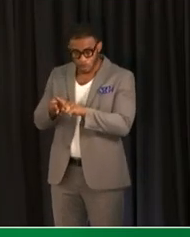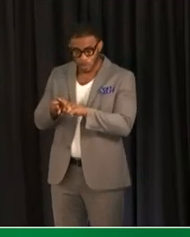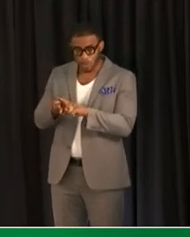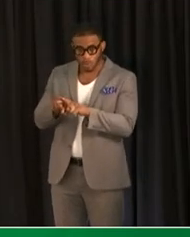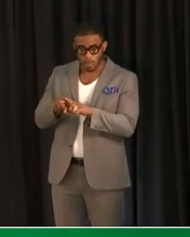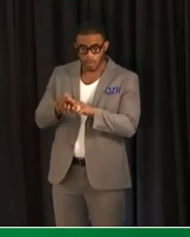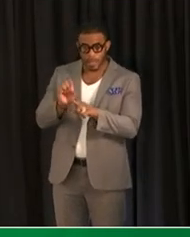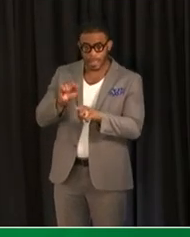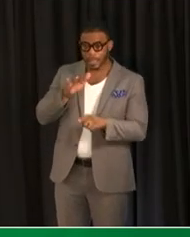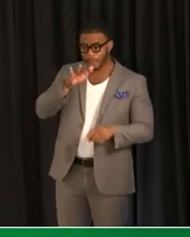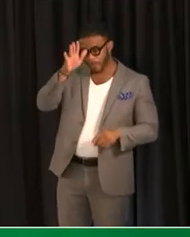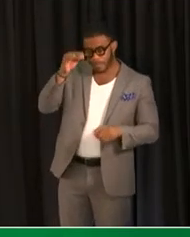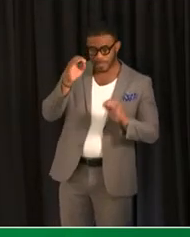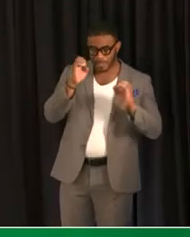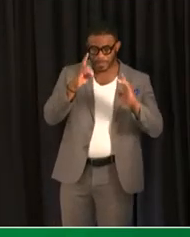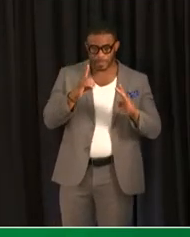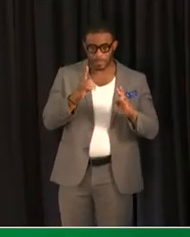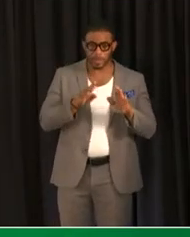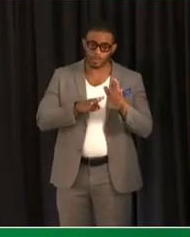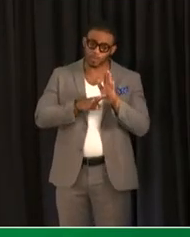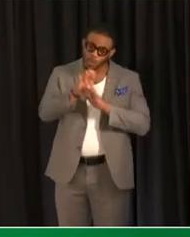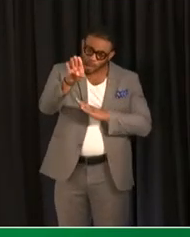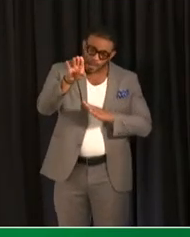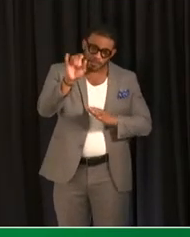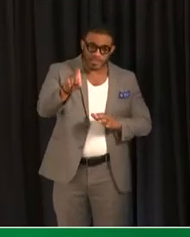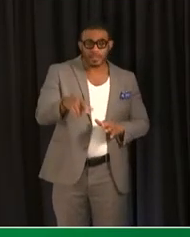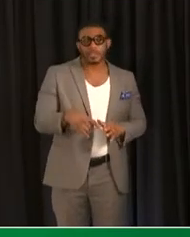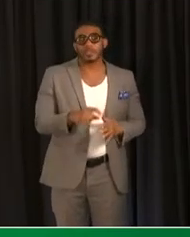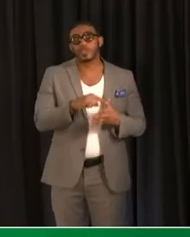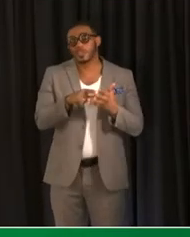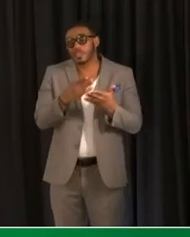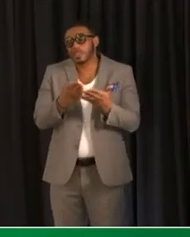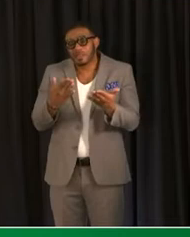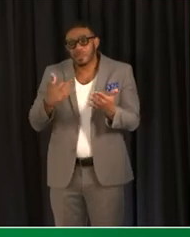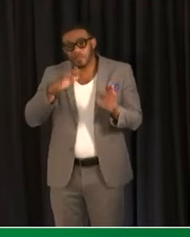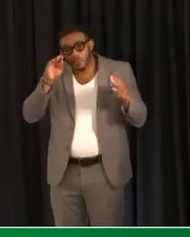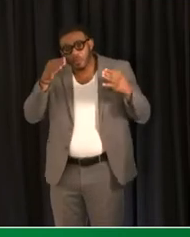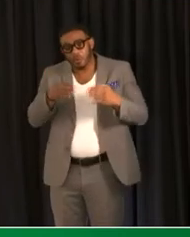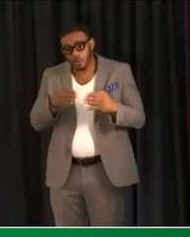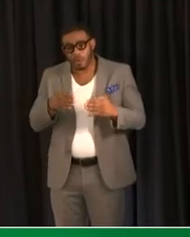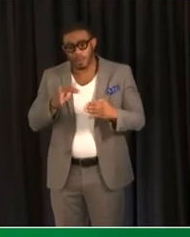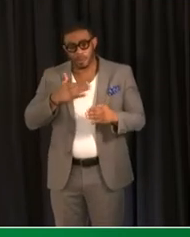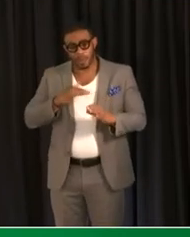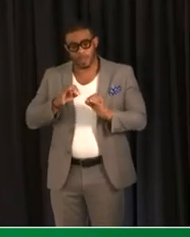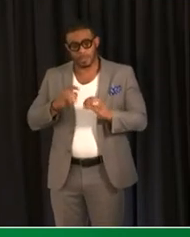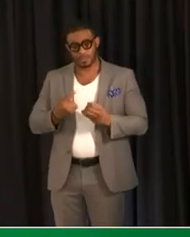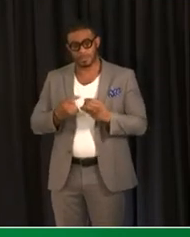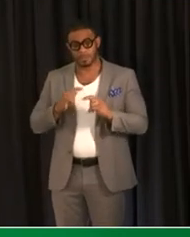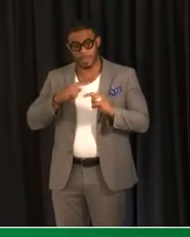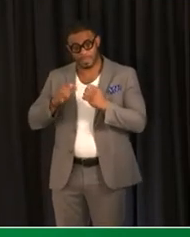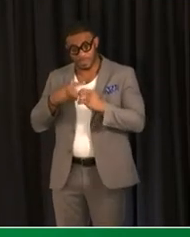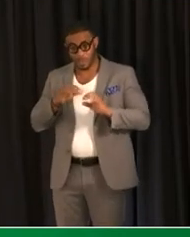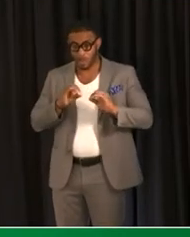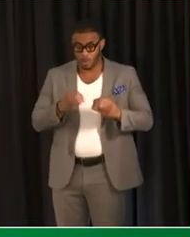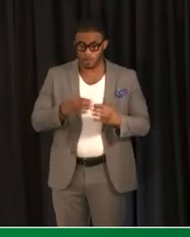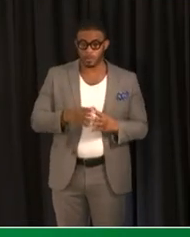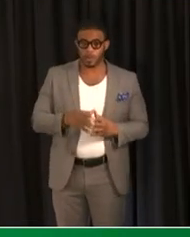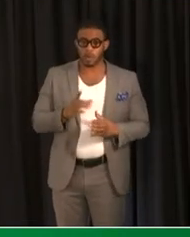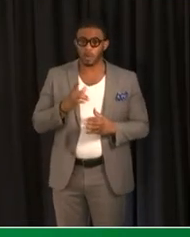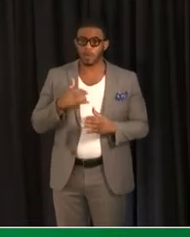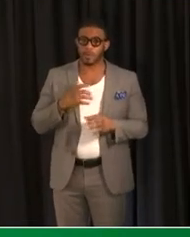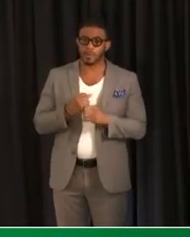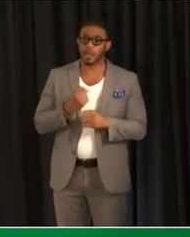to also, as parents and as educators, thrive. And so those are some of the things that we've been focused on. One of